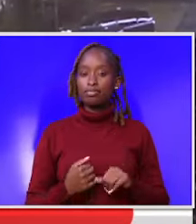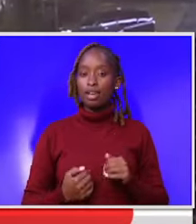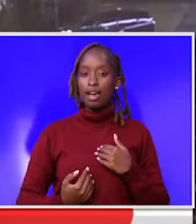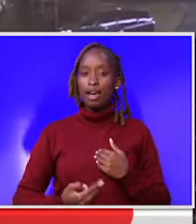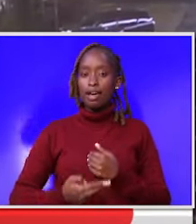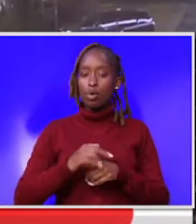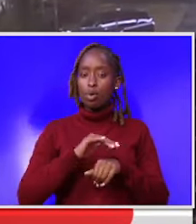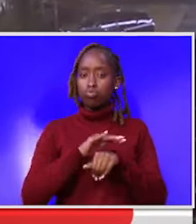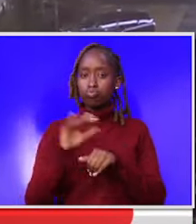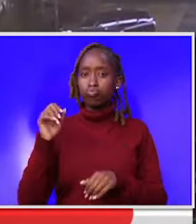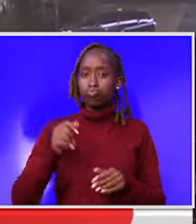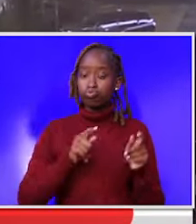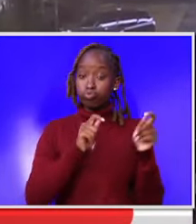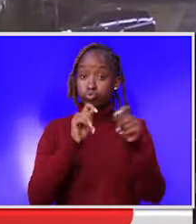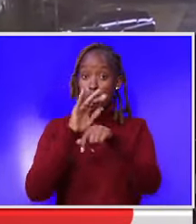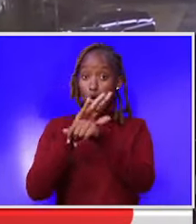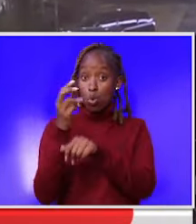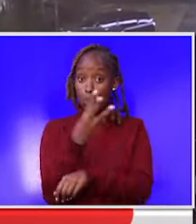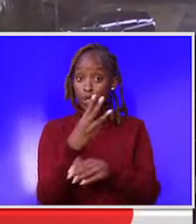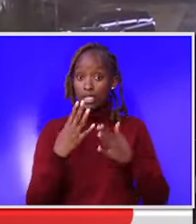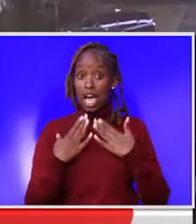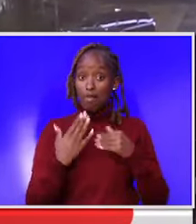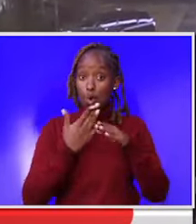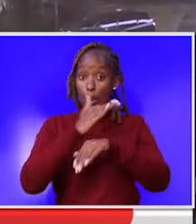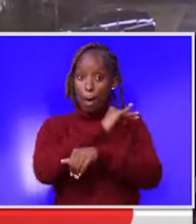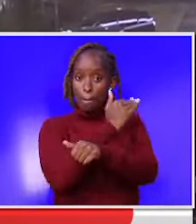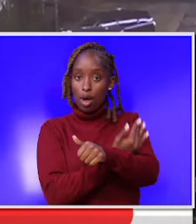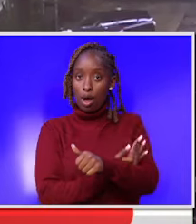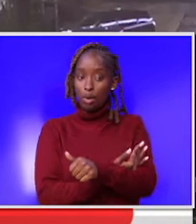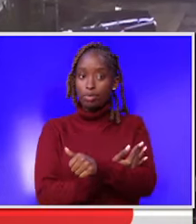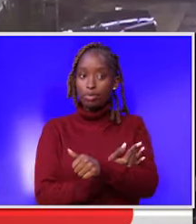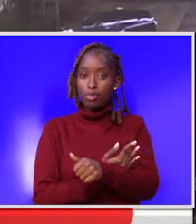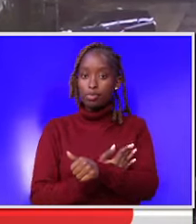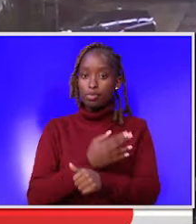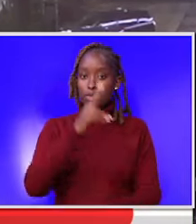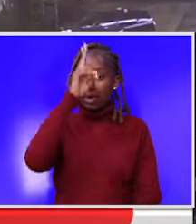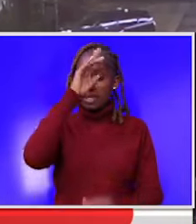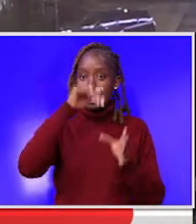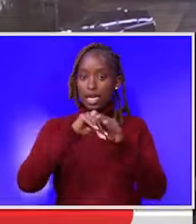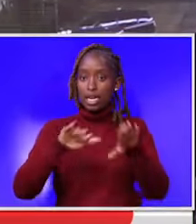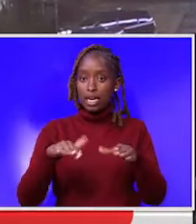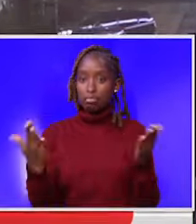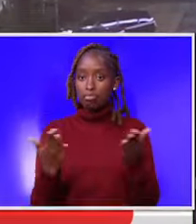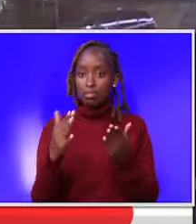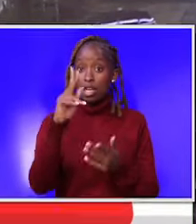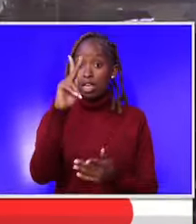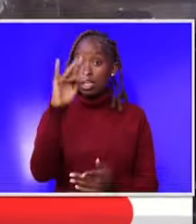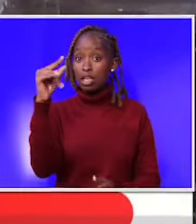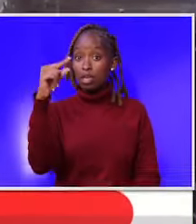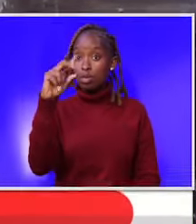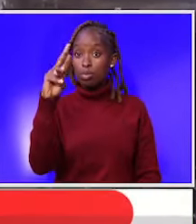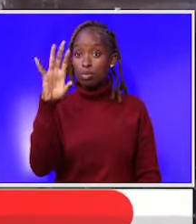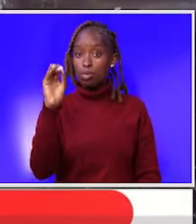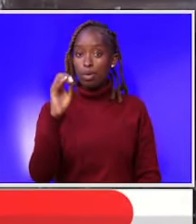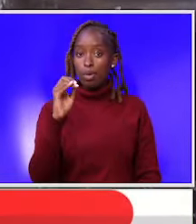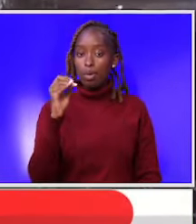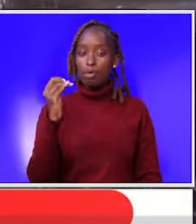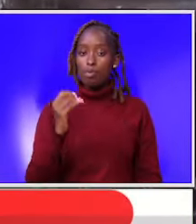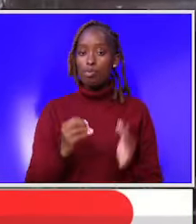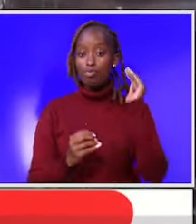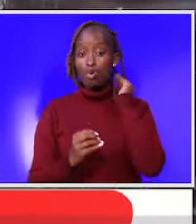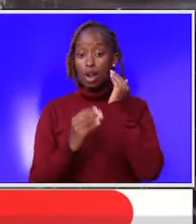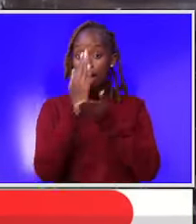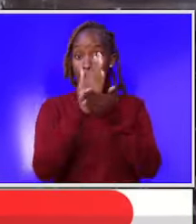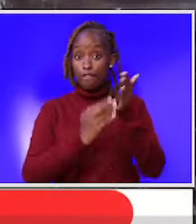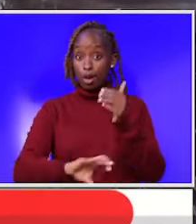on Wednesday overpowered police officers at Gachocho Police Station in Kigumo Subcounty of Murang'a County and lynched a